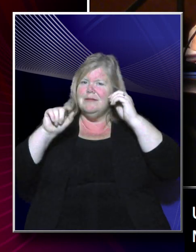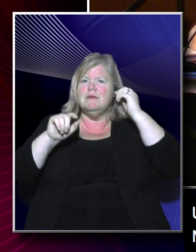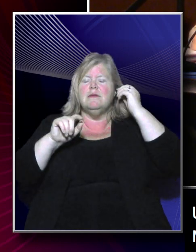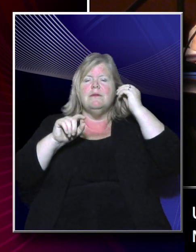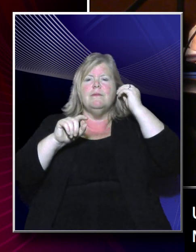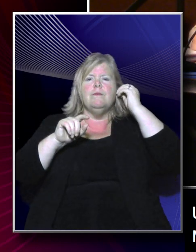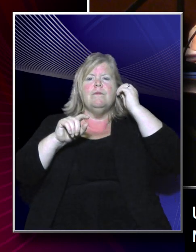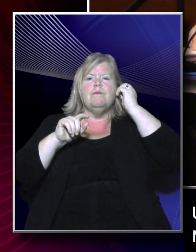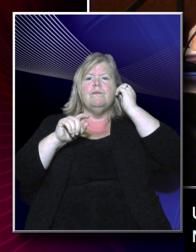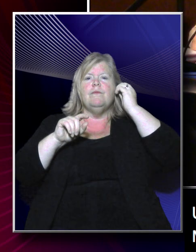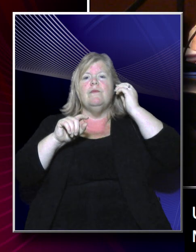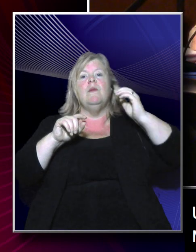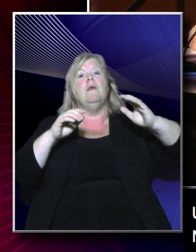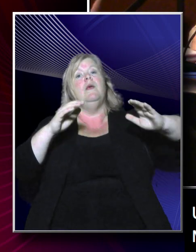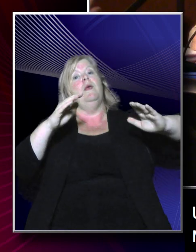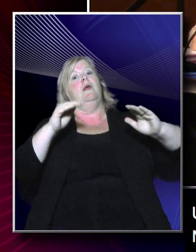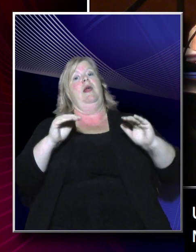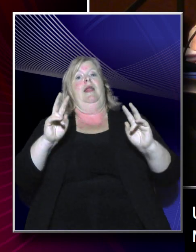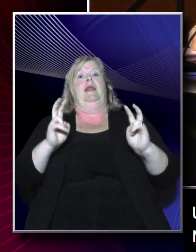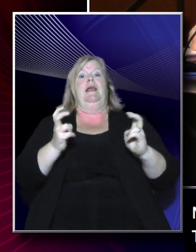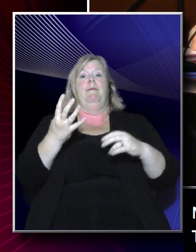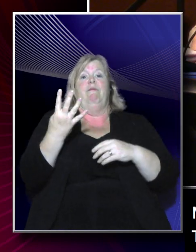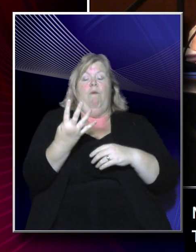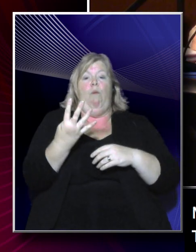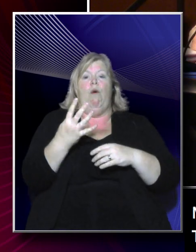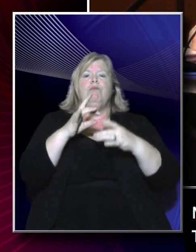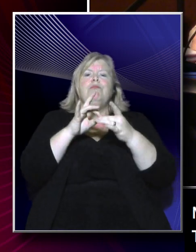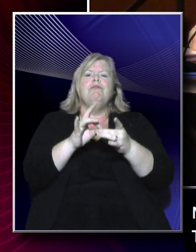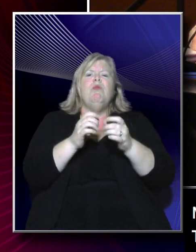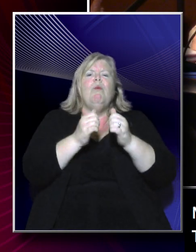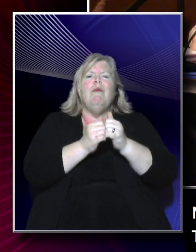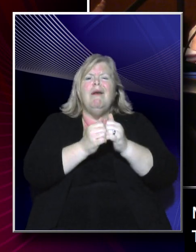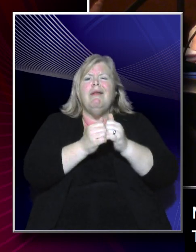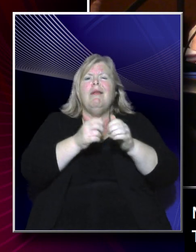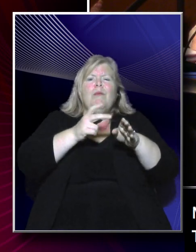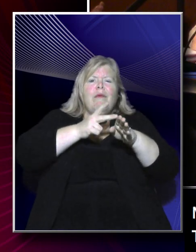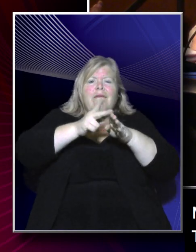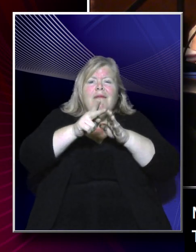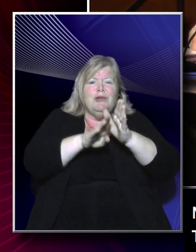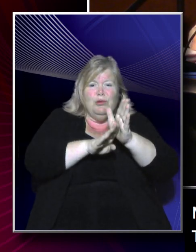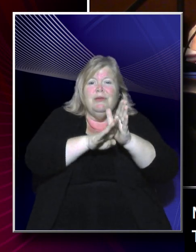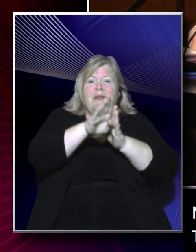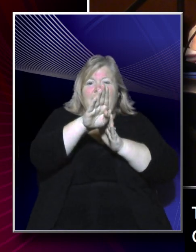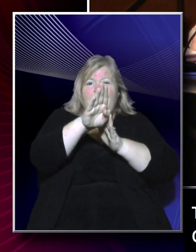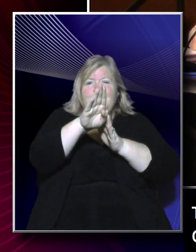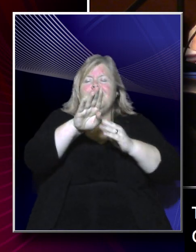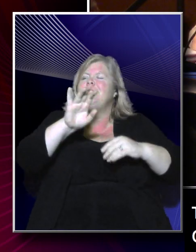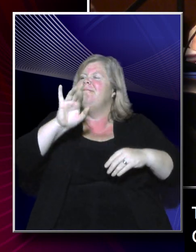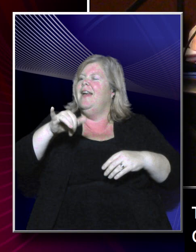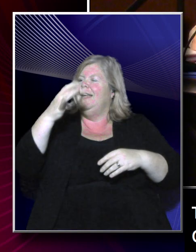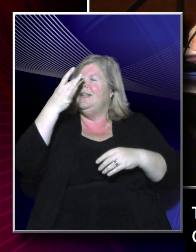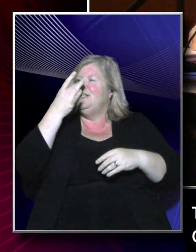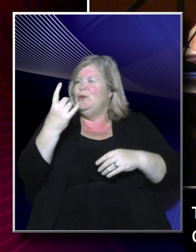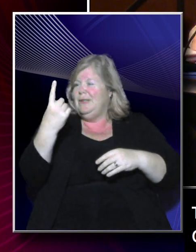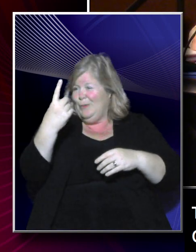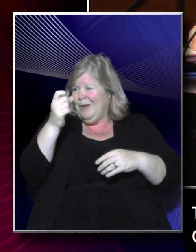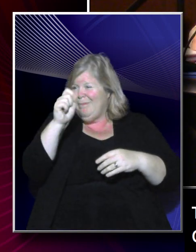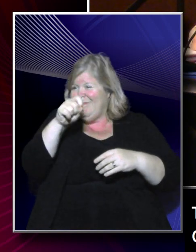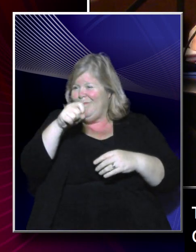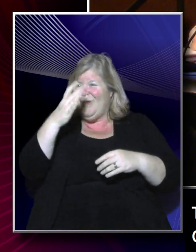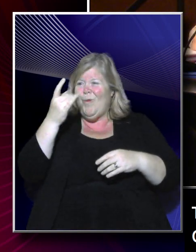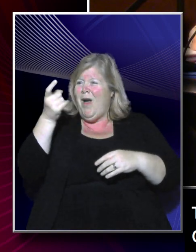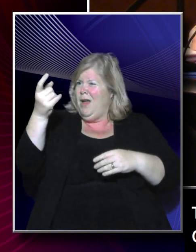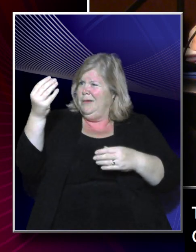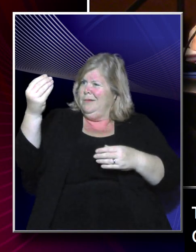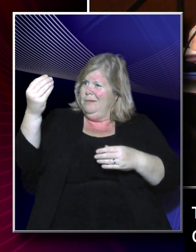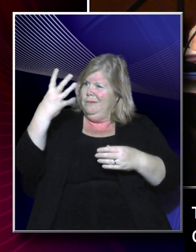Theme 4 was professional development. And this one was interesting because they had a whole list of